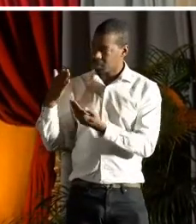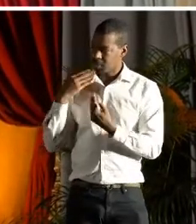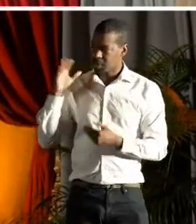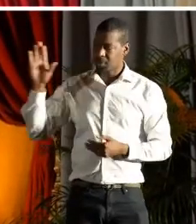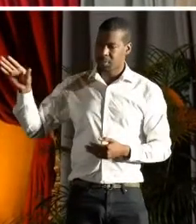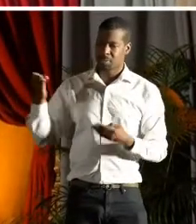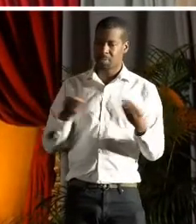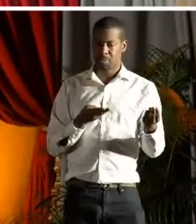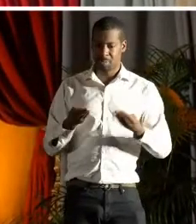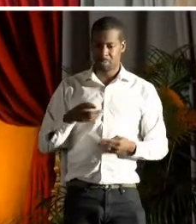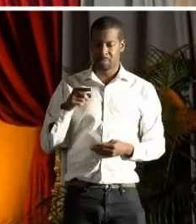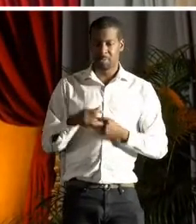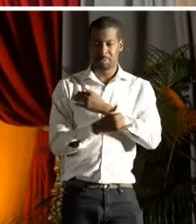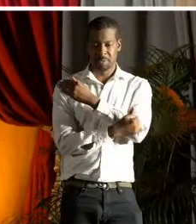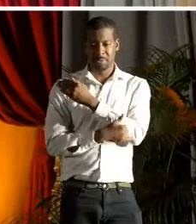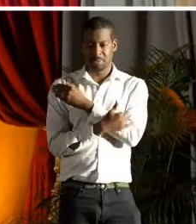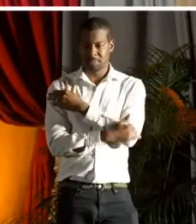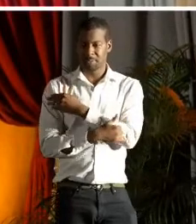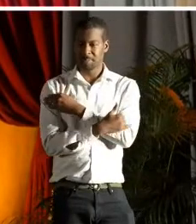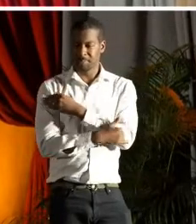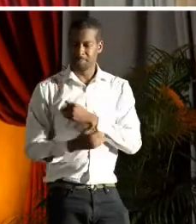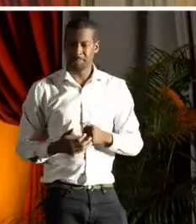service to our country.